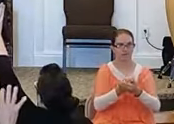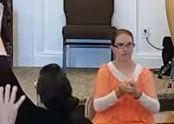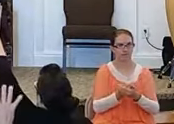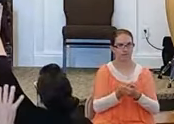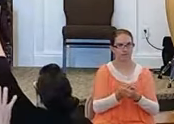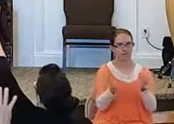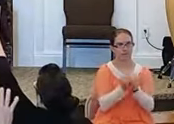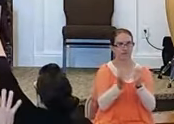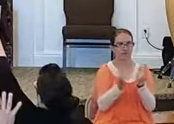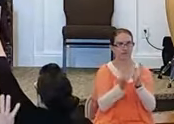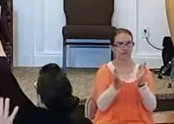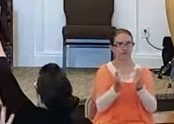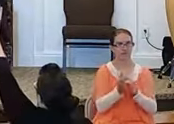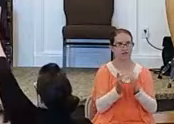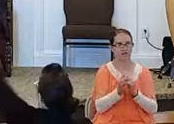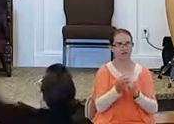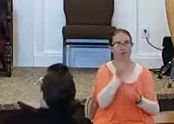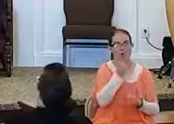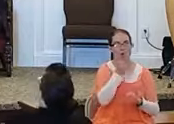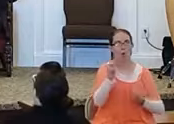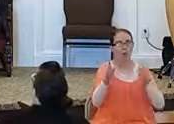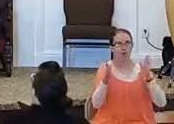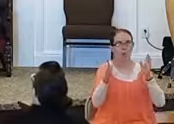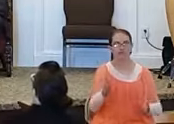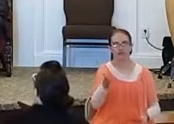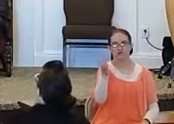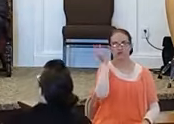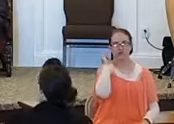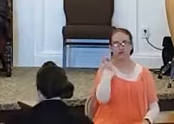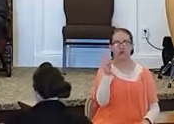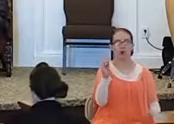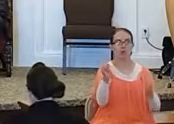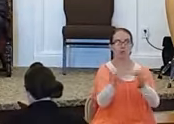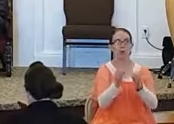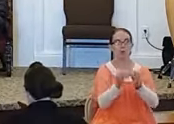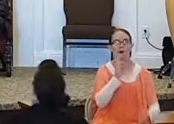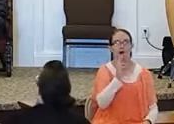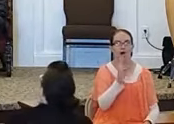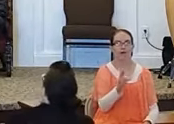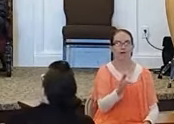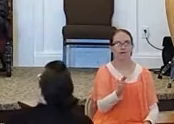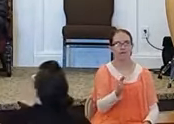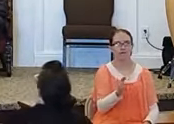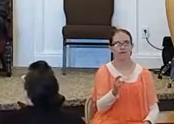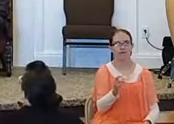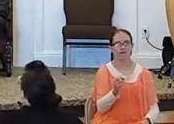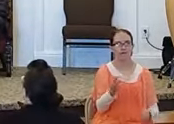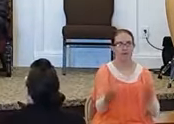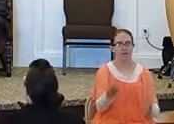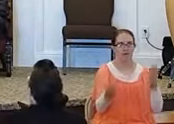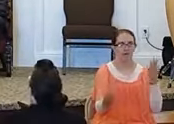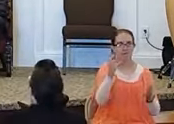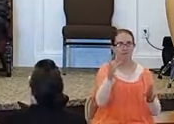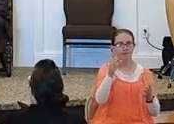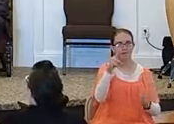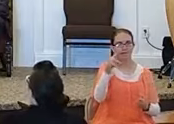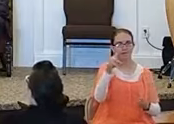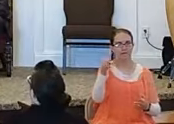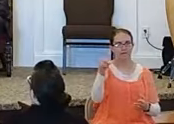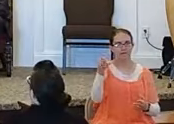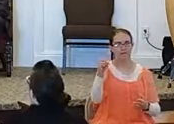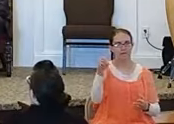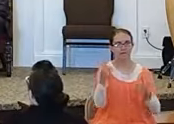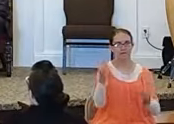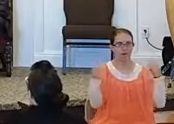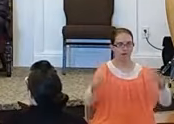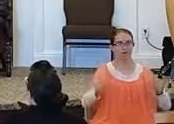been with Jesus, the old person that you were, you no longer are. Amen. You may be crippled by sin, but when you